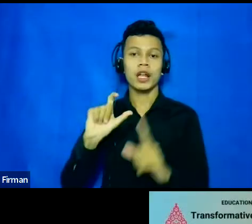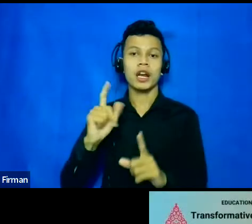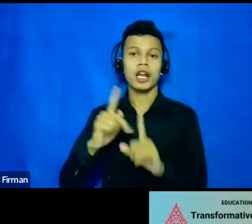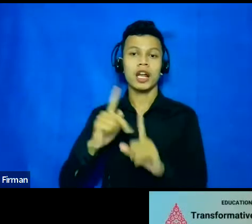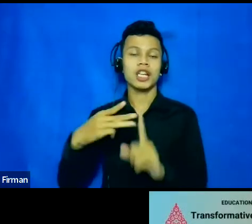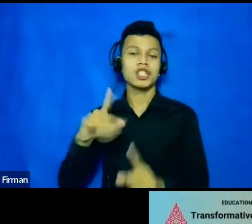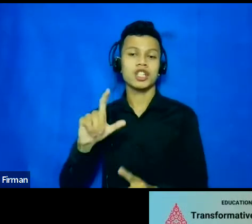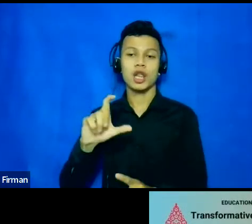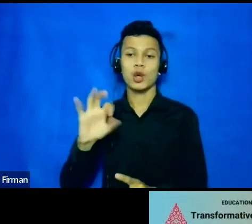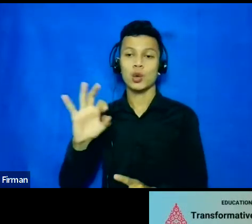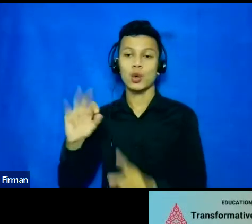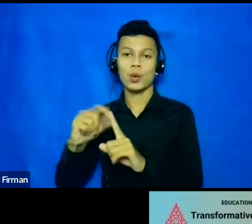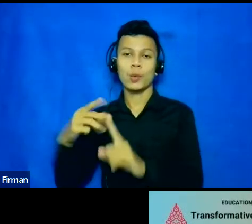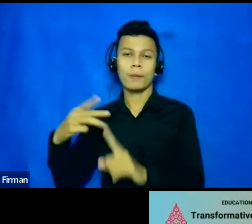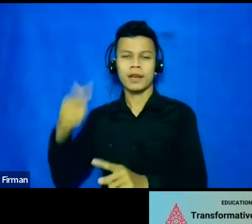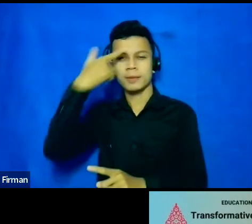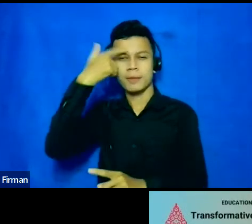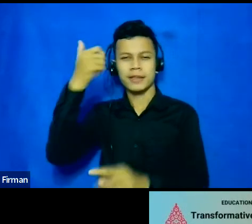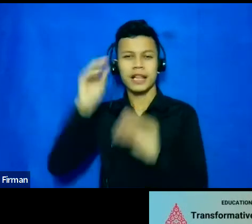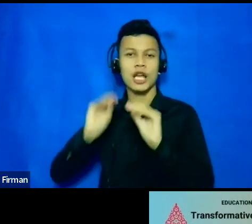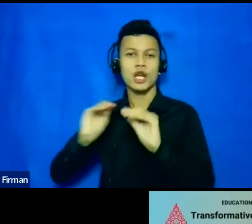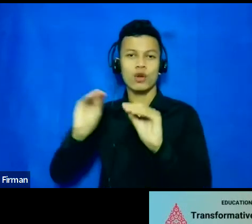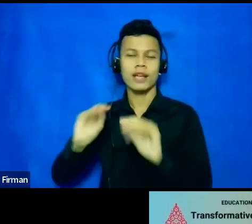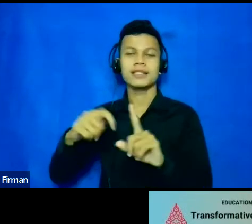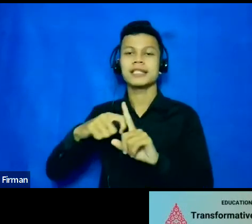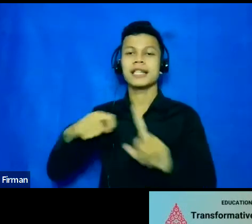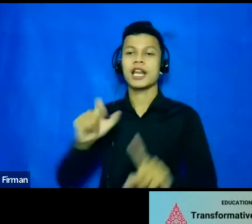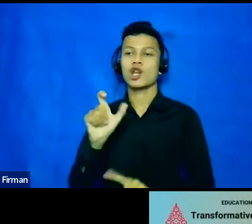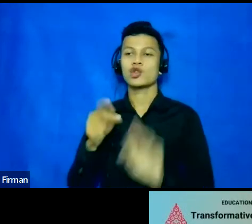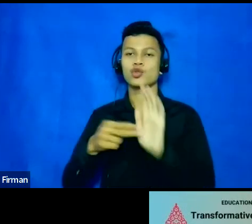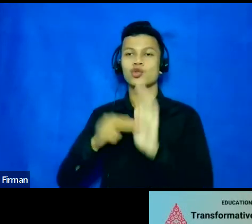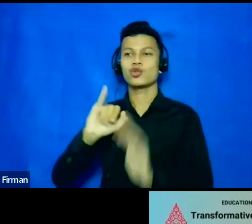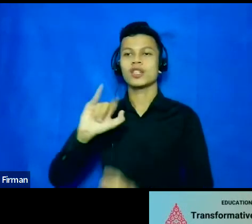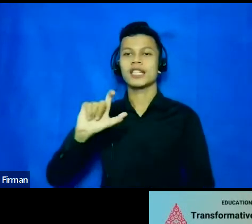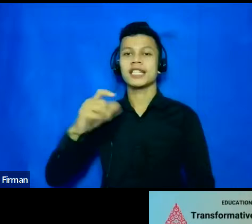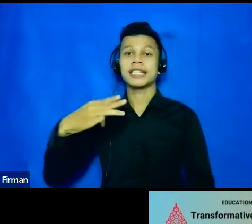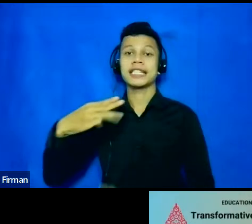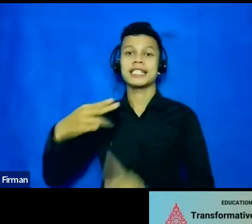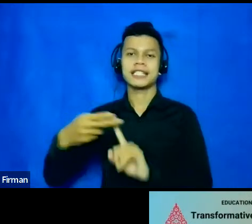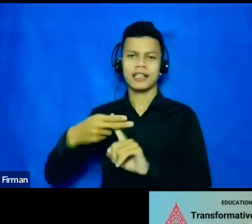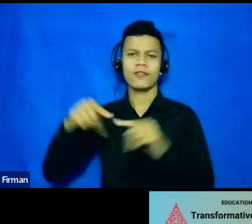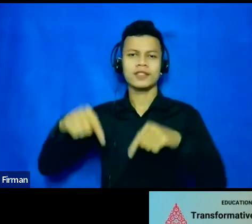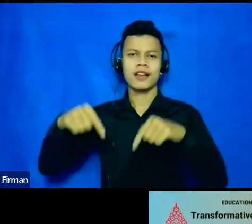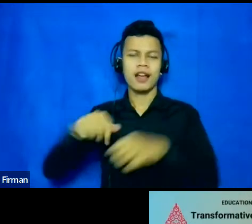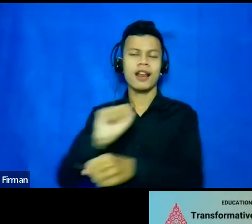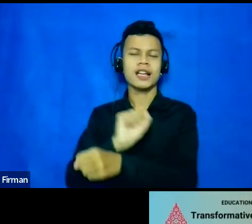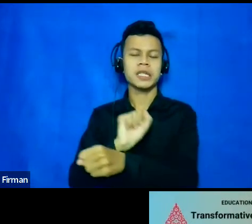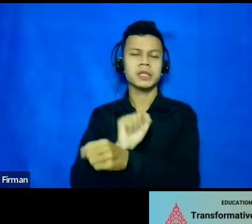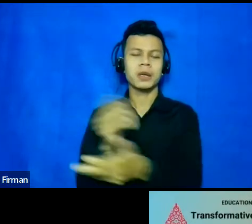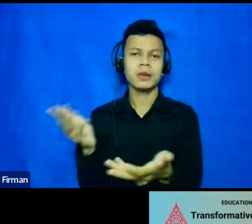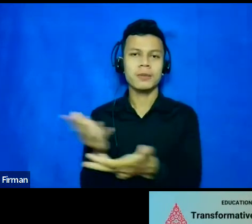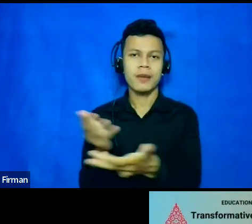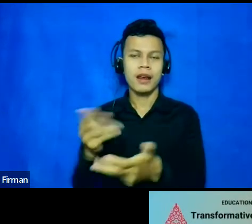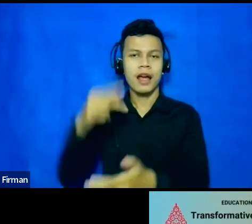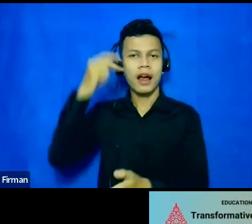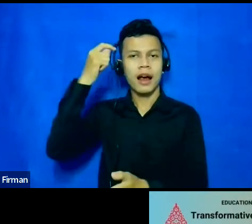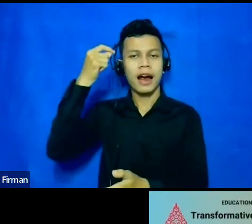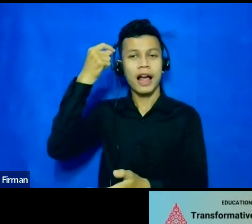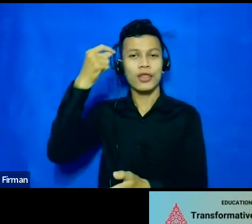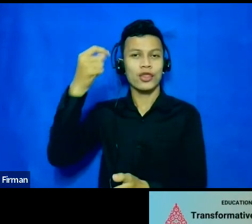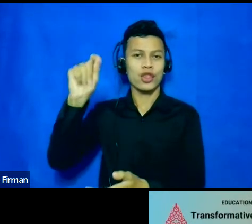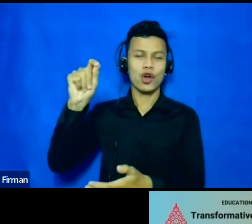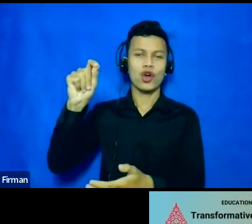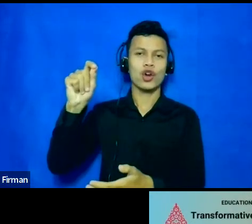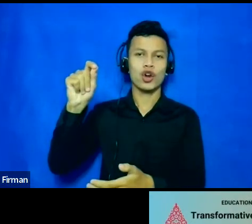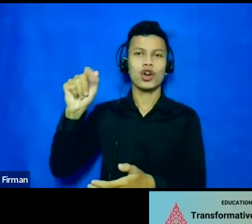with UNICEF, currently posted in the East Asia and Pacific Regional Office, where she leads work on